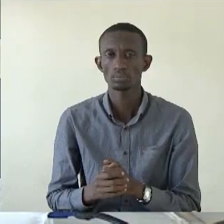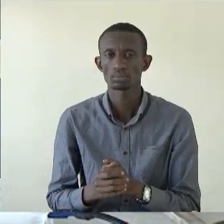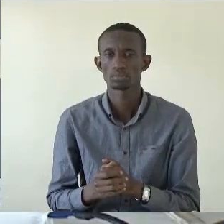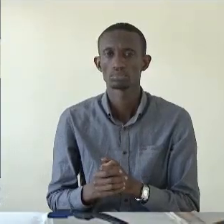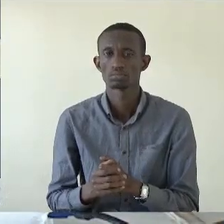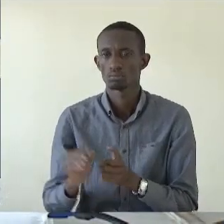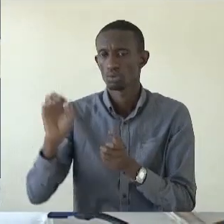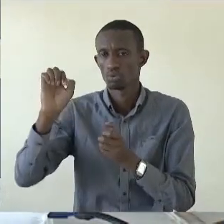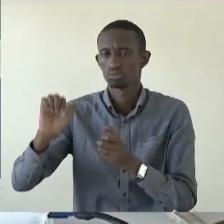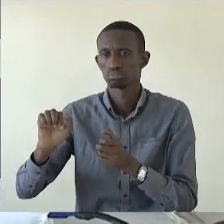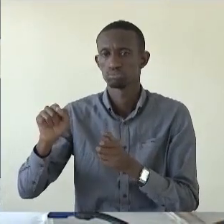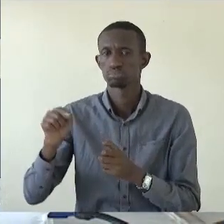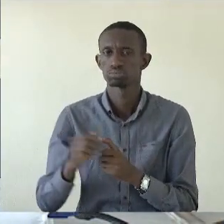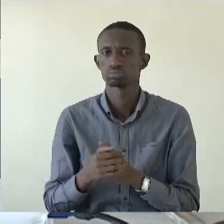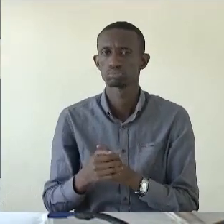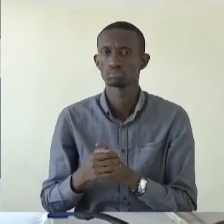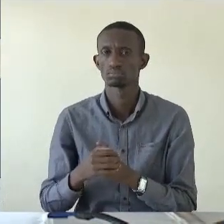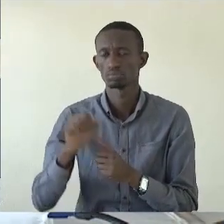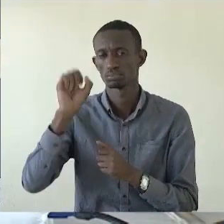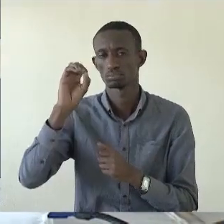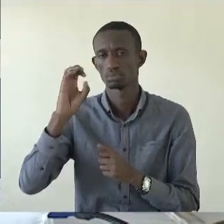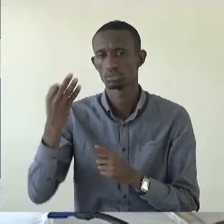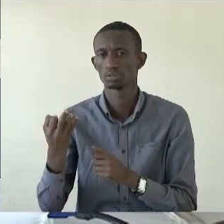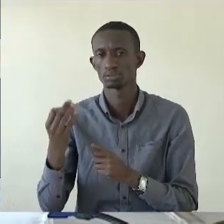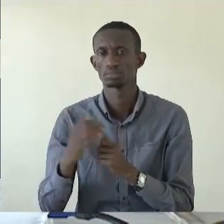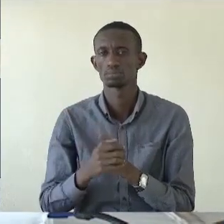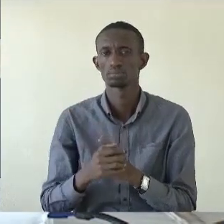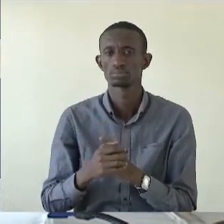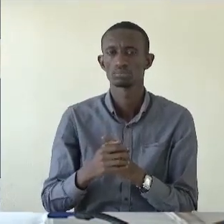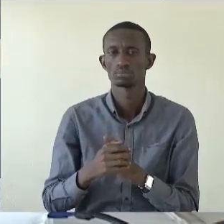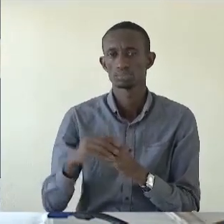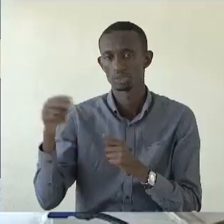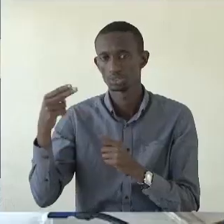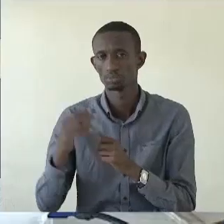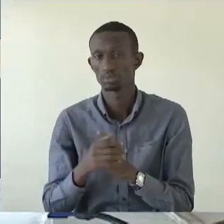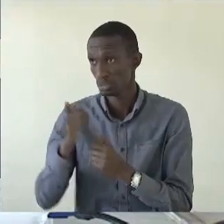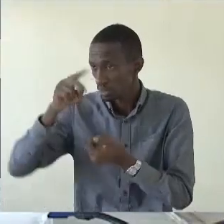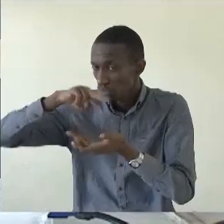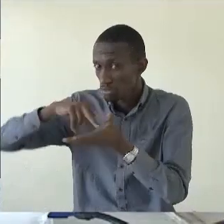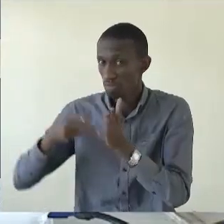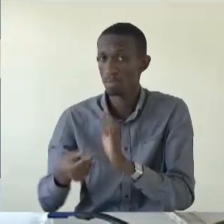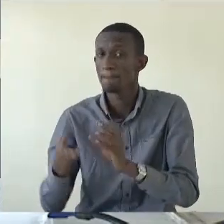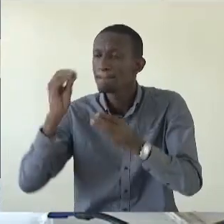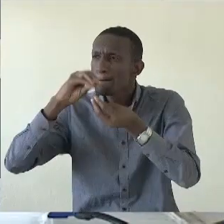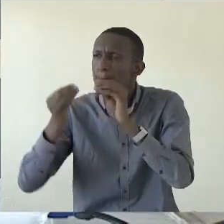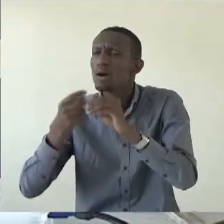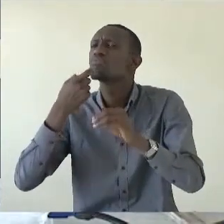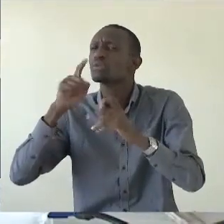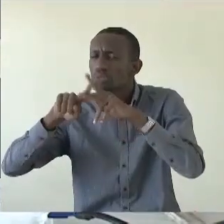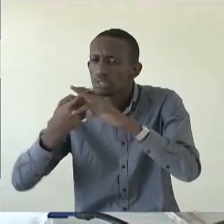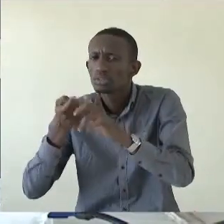delocalized electrons within the ring. So it means the numbering now starts from